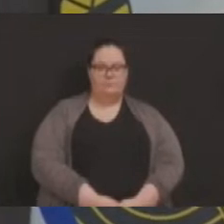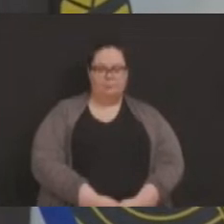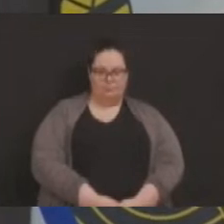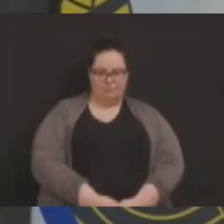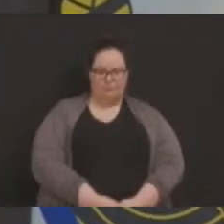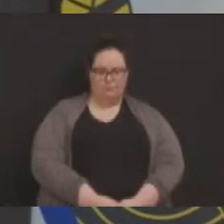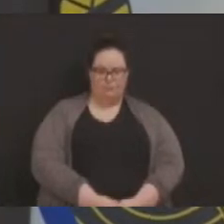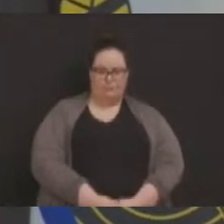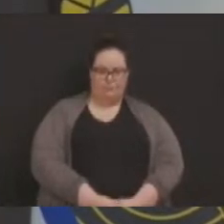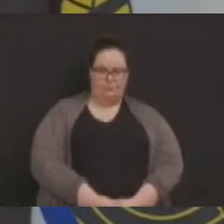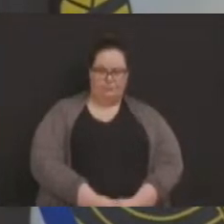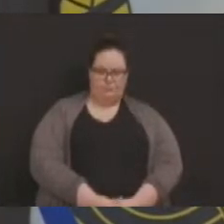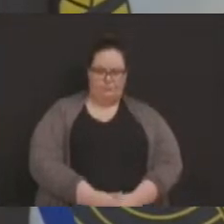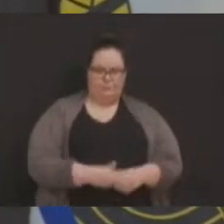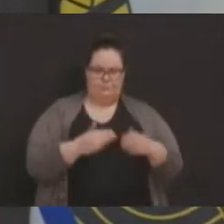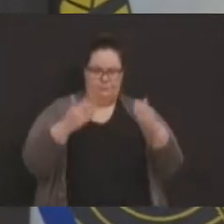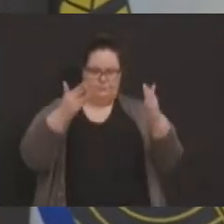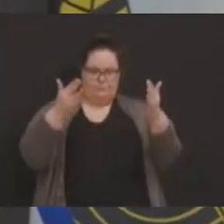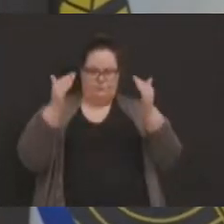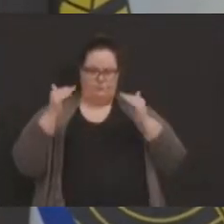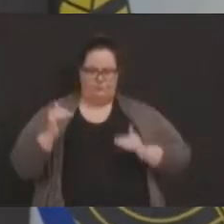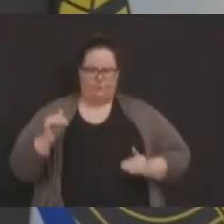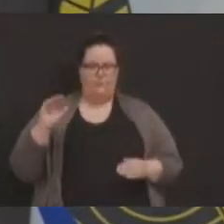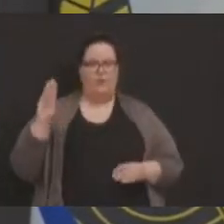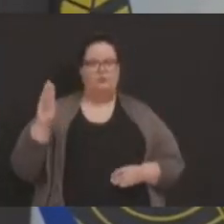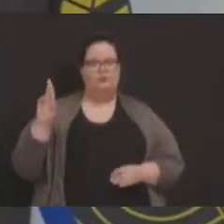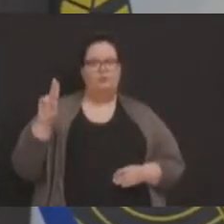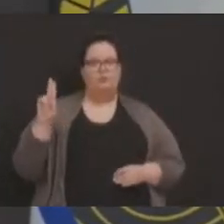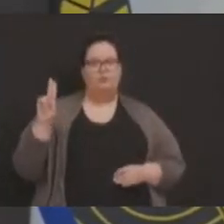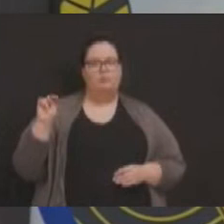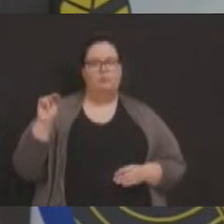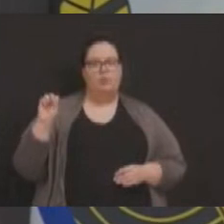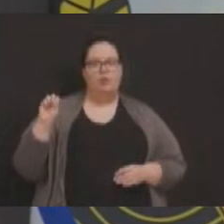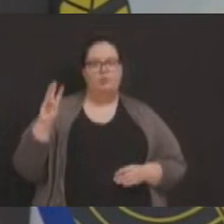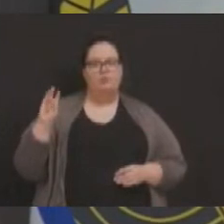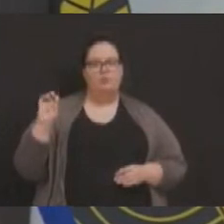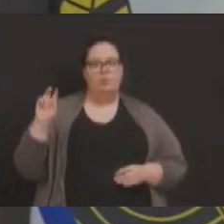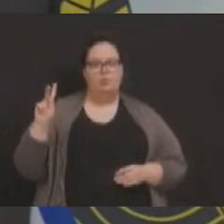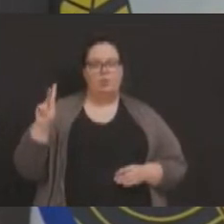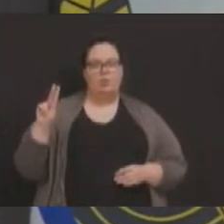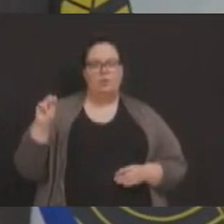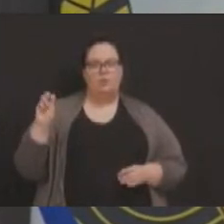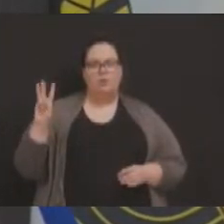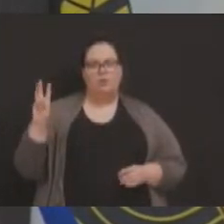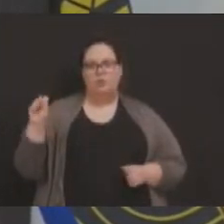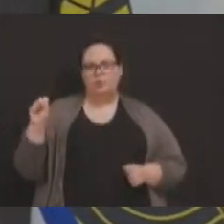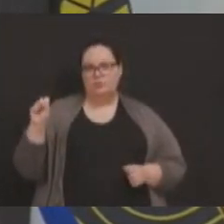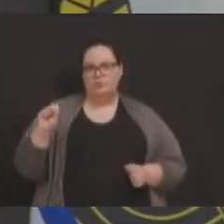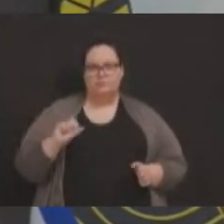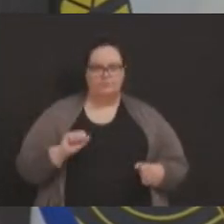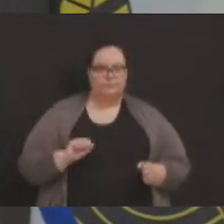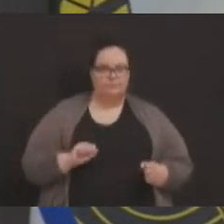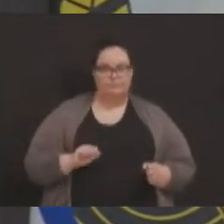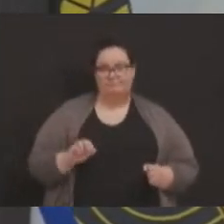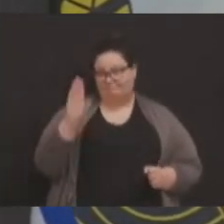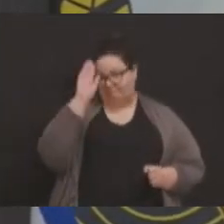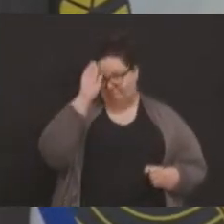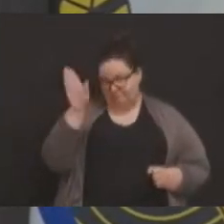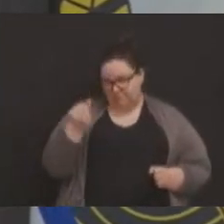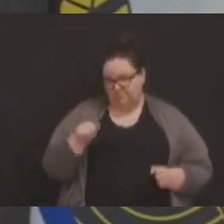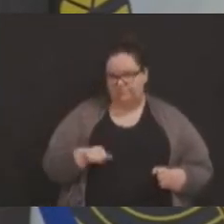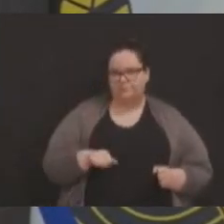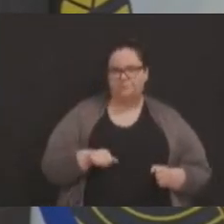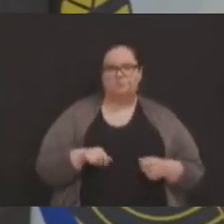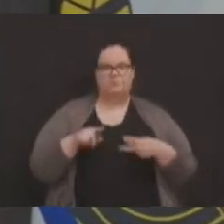Hi there. I have some questions about a job posting for two of the province's regional medical officers of health. Without getting into